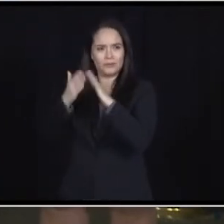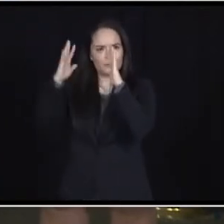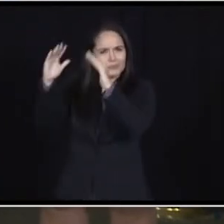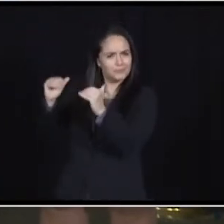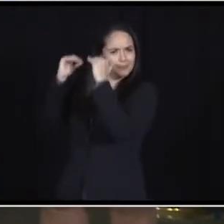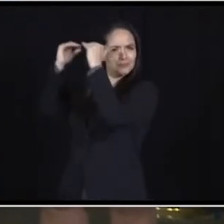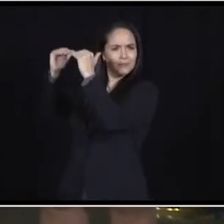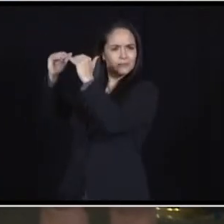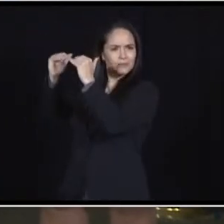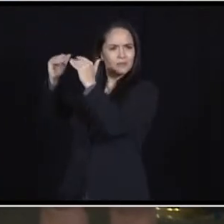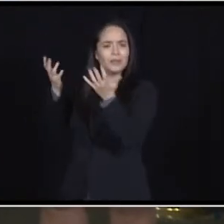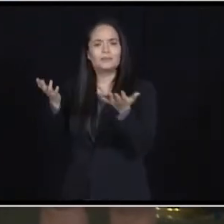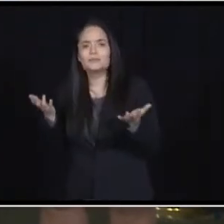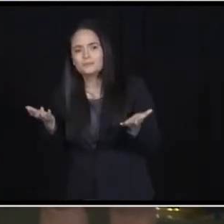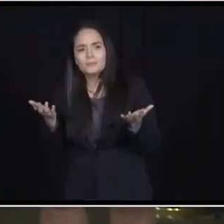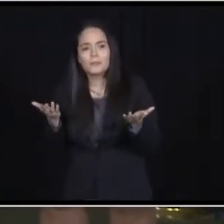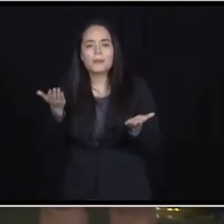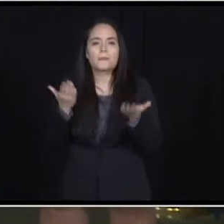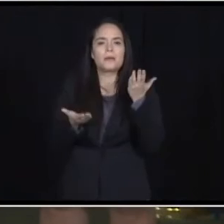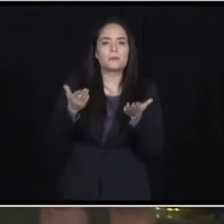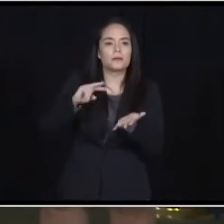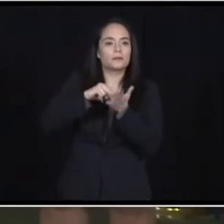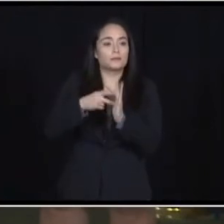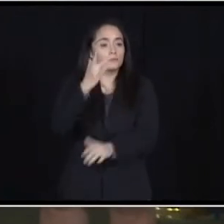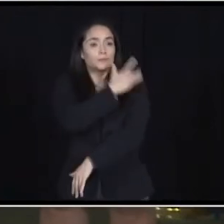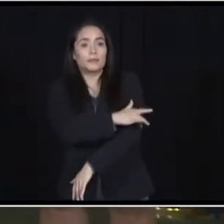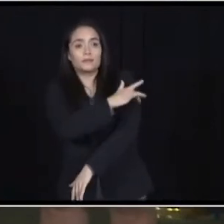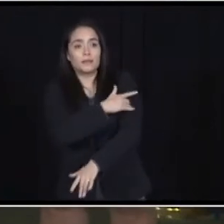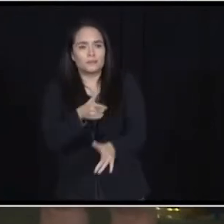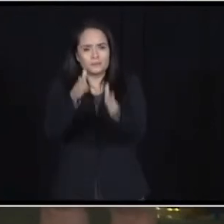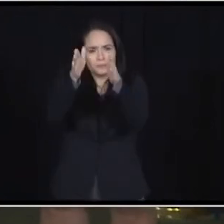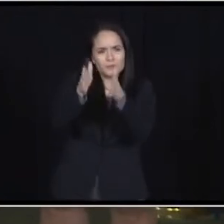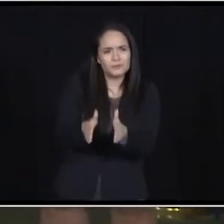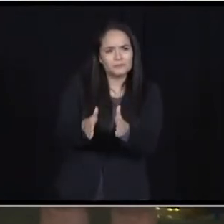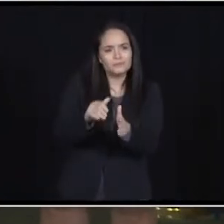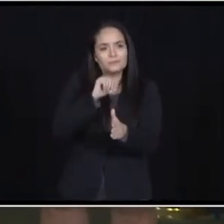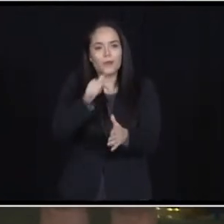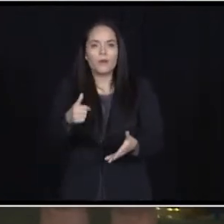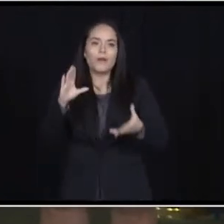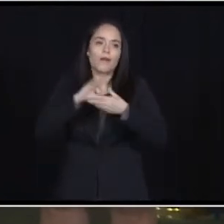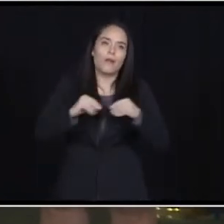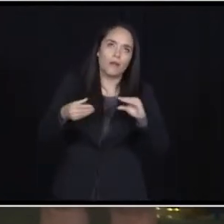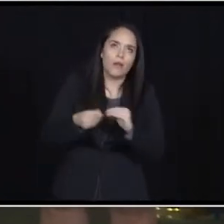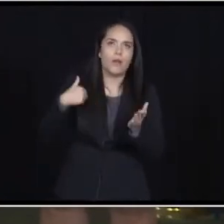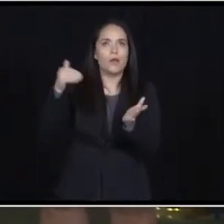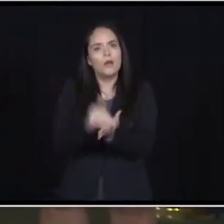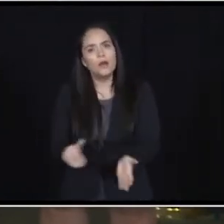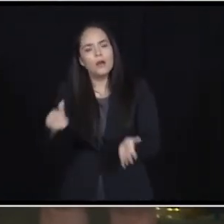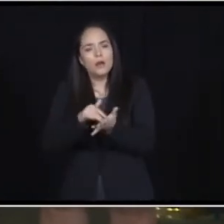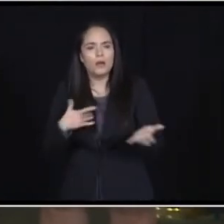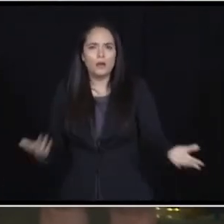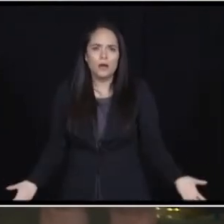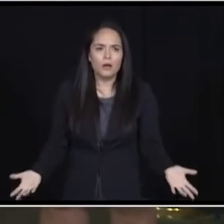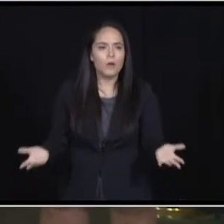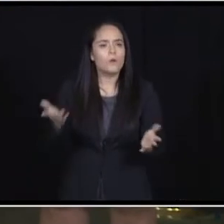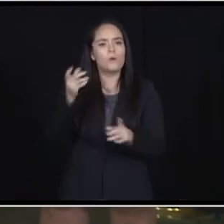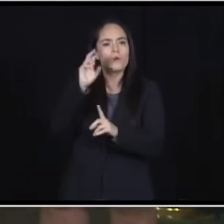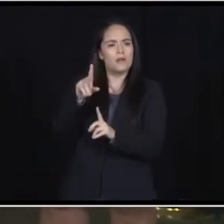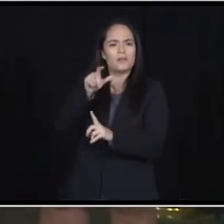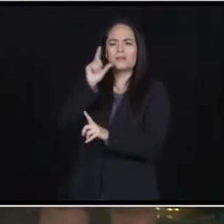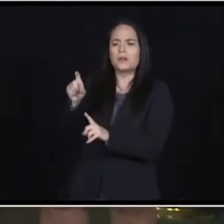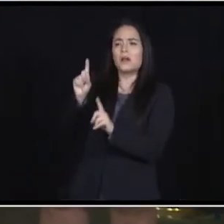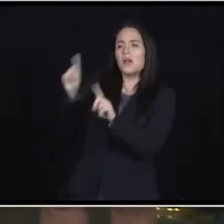tell their story 2 or 3 times or wait in a hospital emergency room to get the one-on-one care they need. It means that